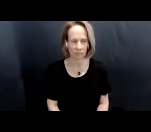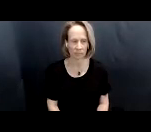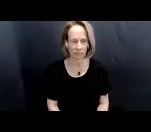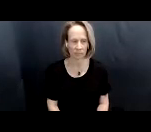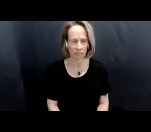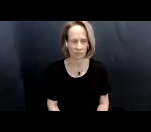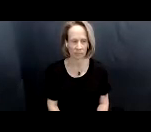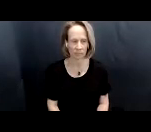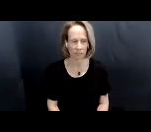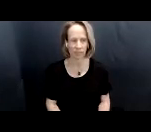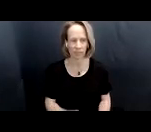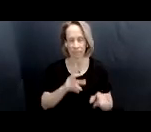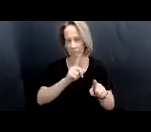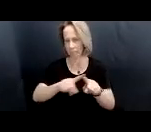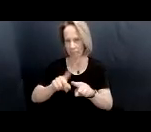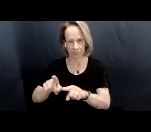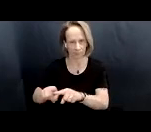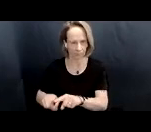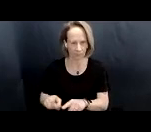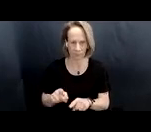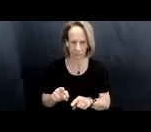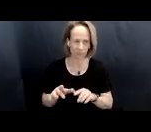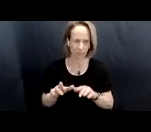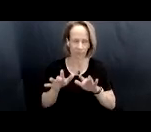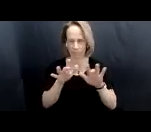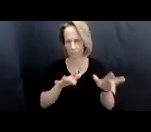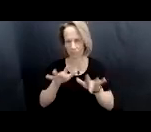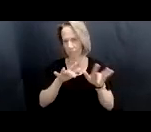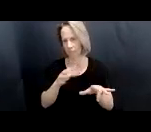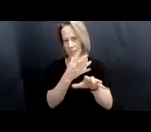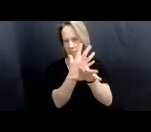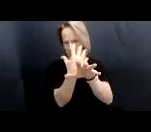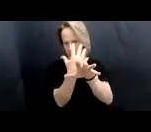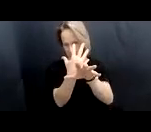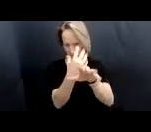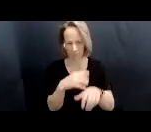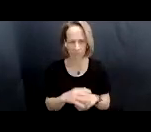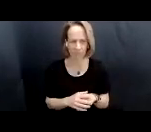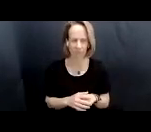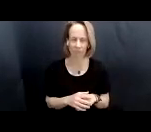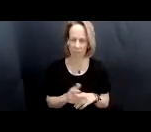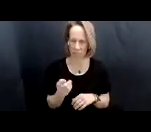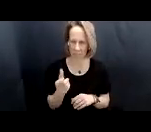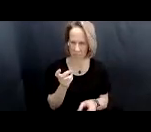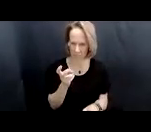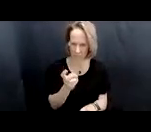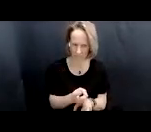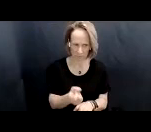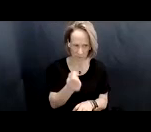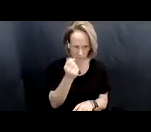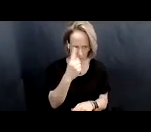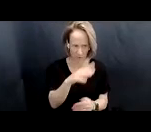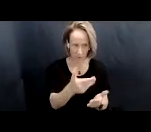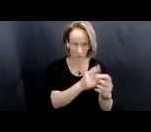of virtual platforms, right? And so for this is in part for us to kind of understand all the different platforms we've really